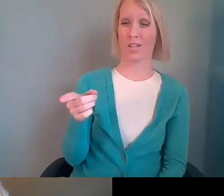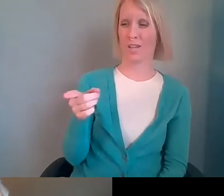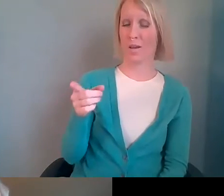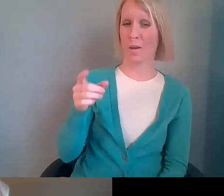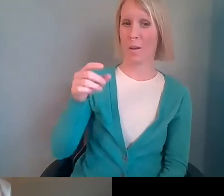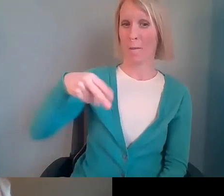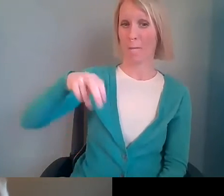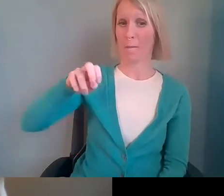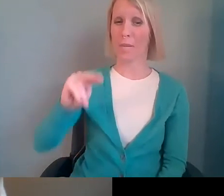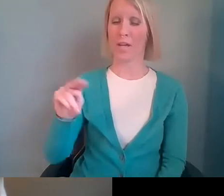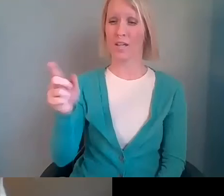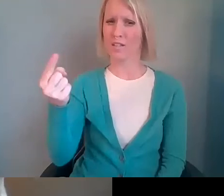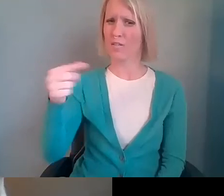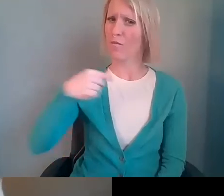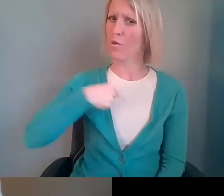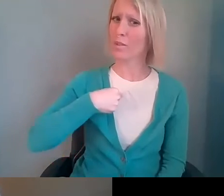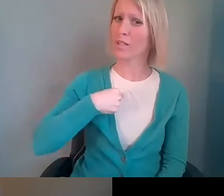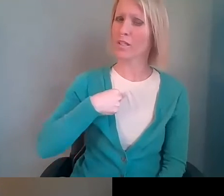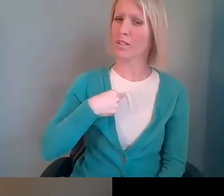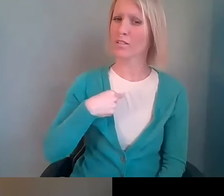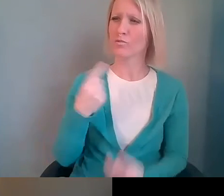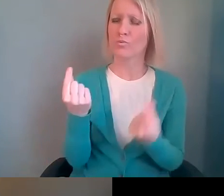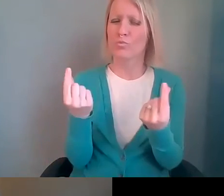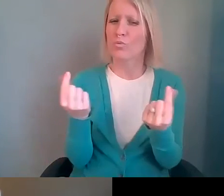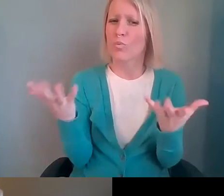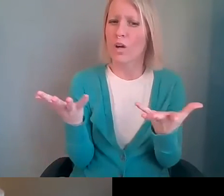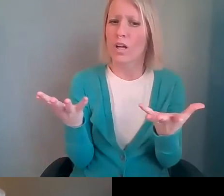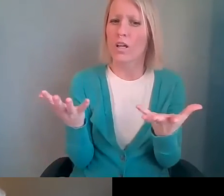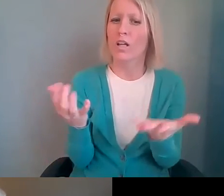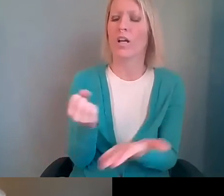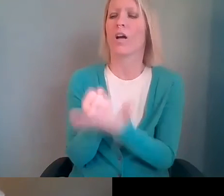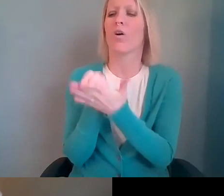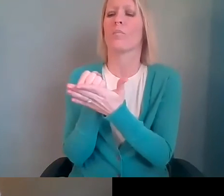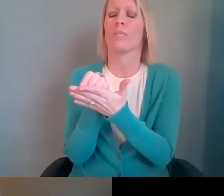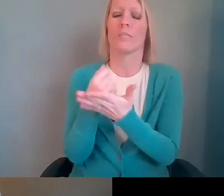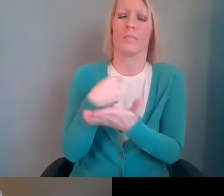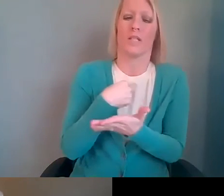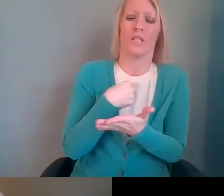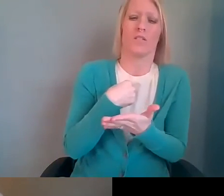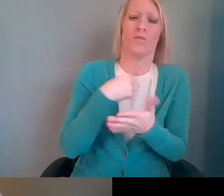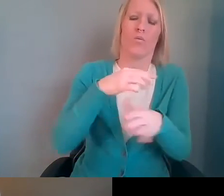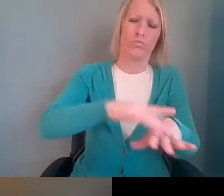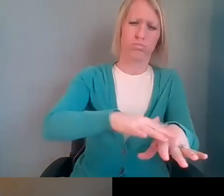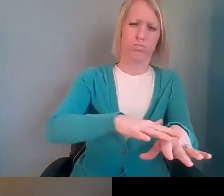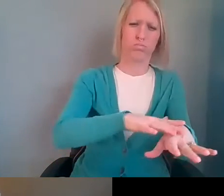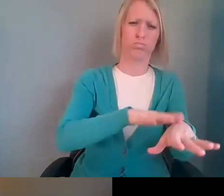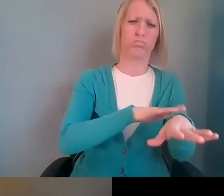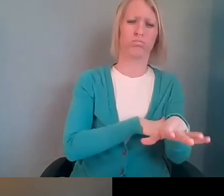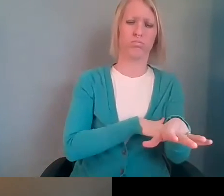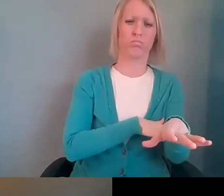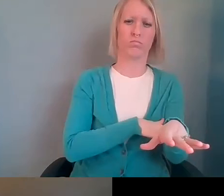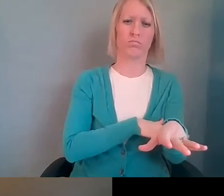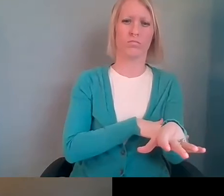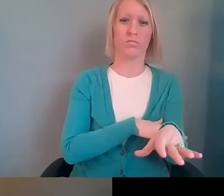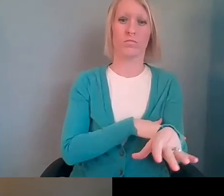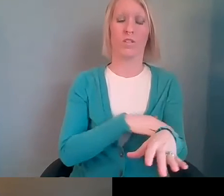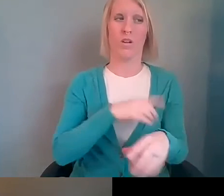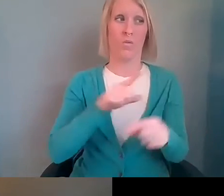slow down. So when I journal, I can't write as fast as I can